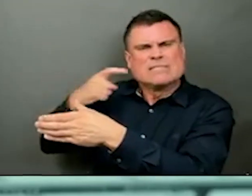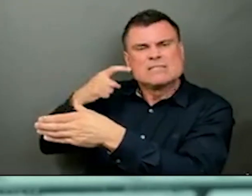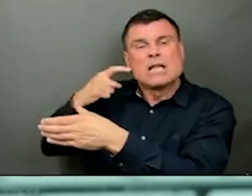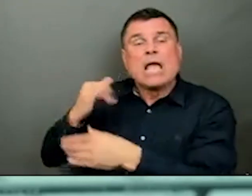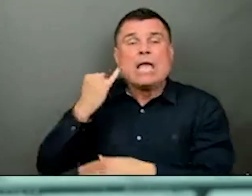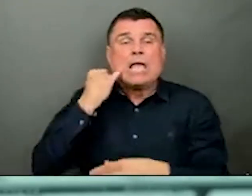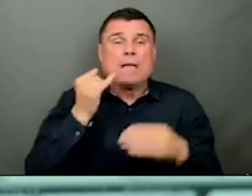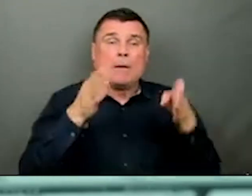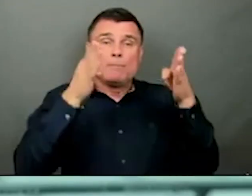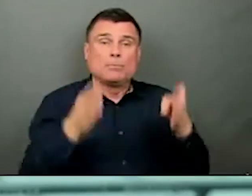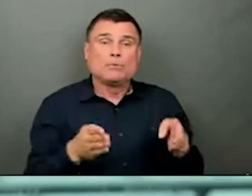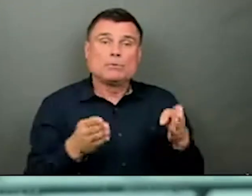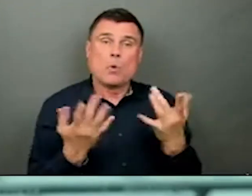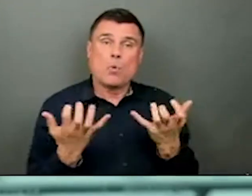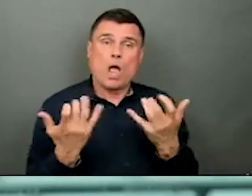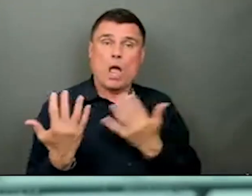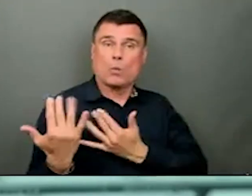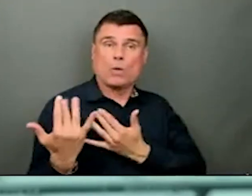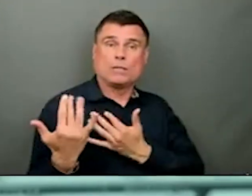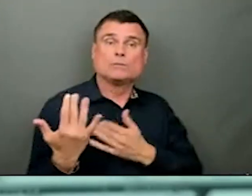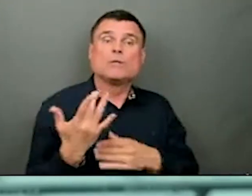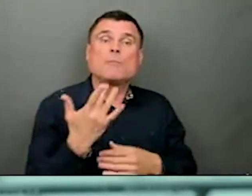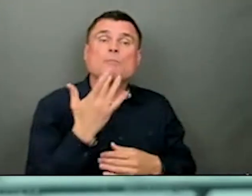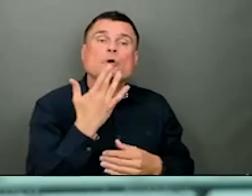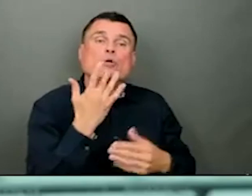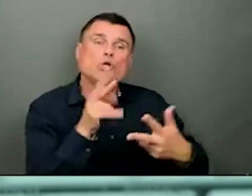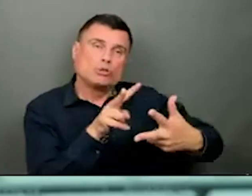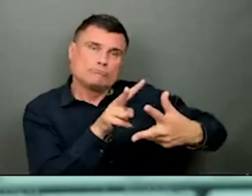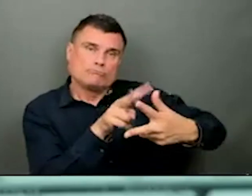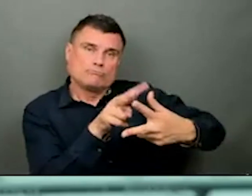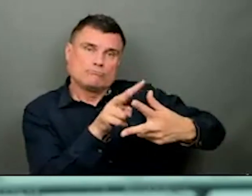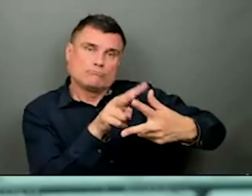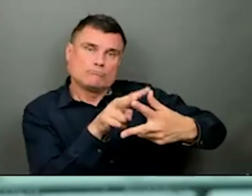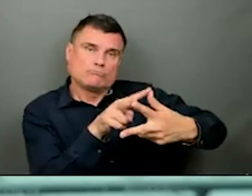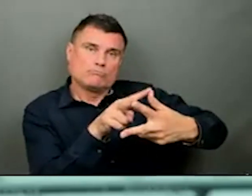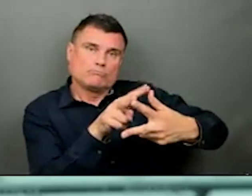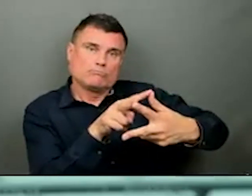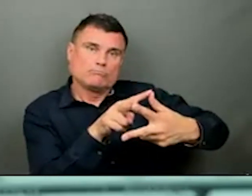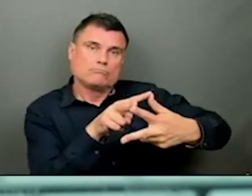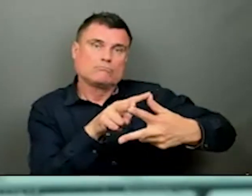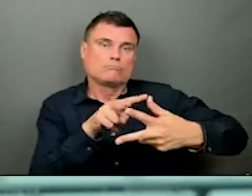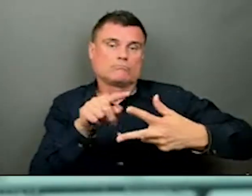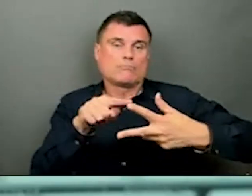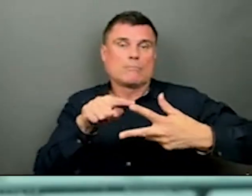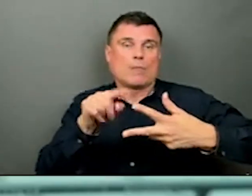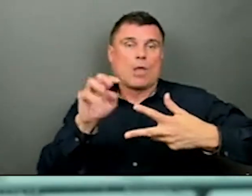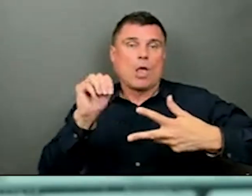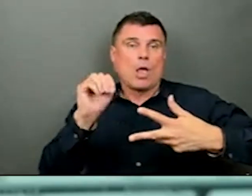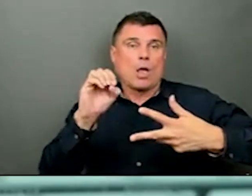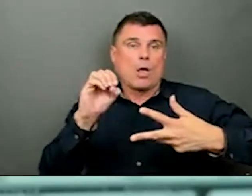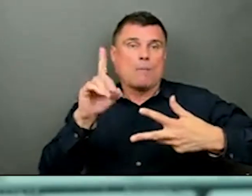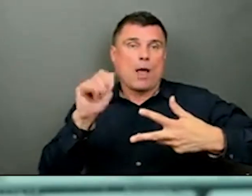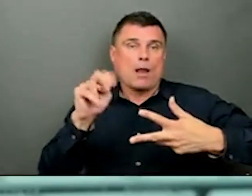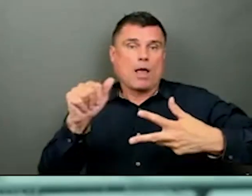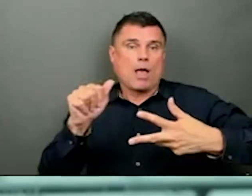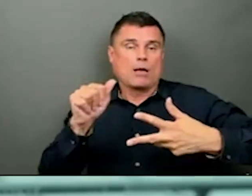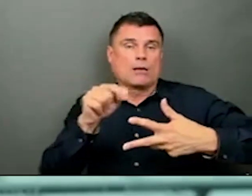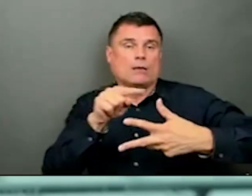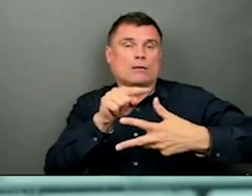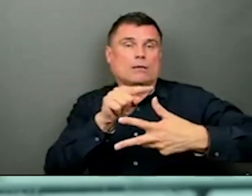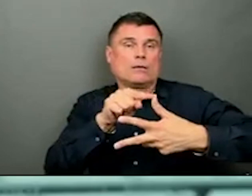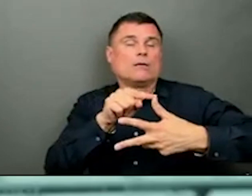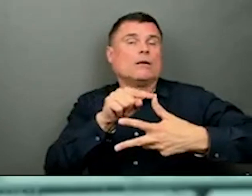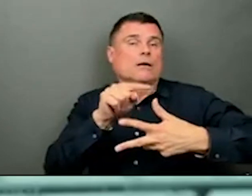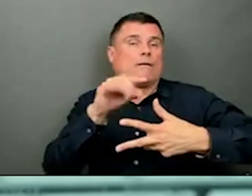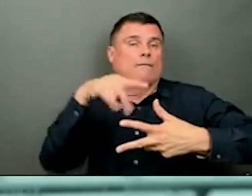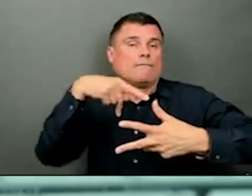the comparison with the mRNA vaccines, but the advice still stands. With the amount of transmission